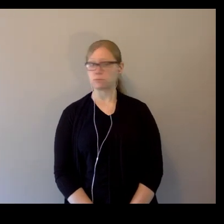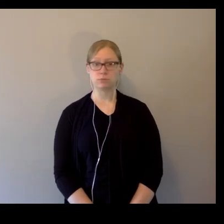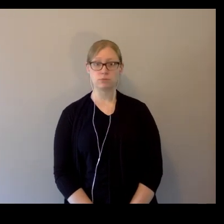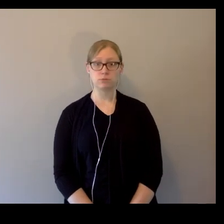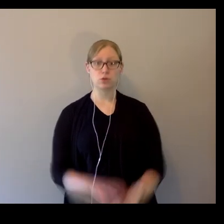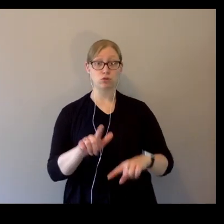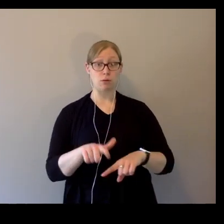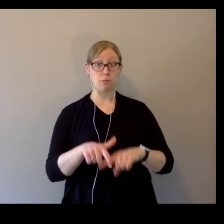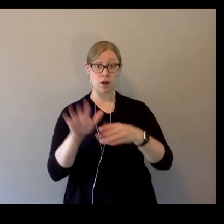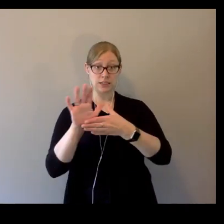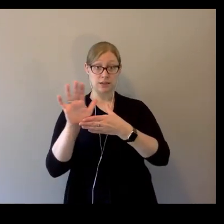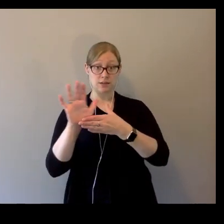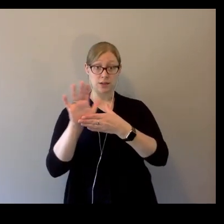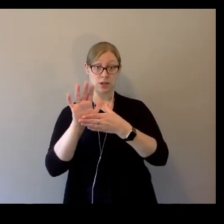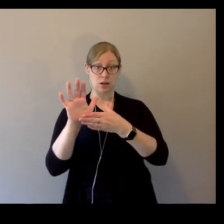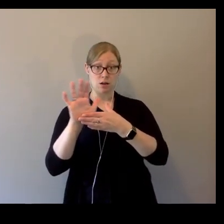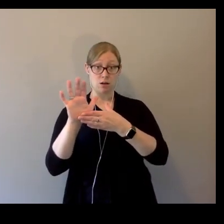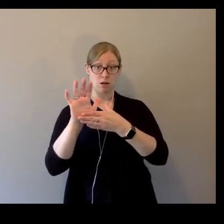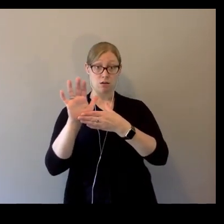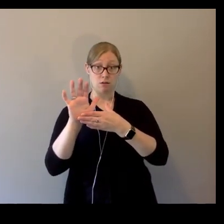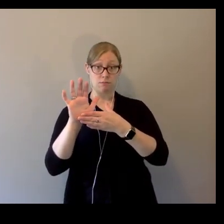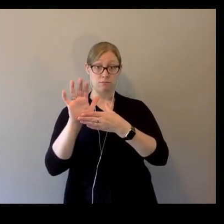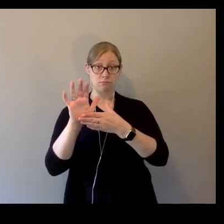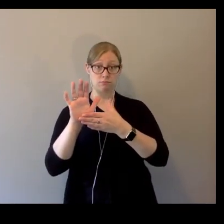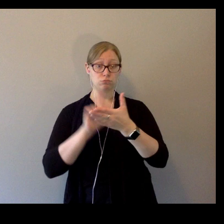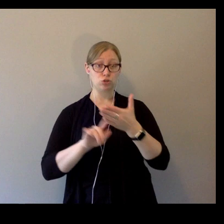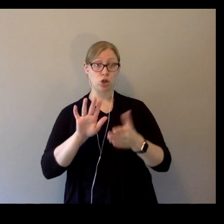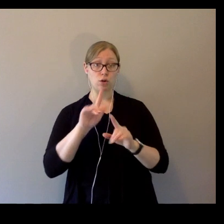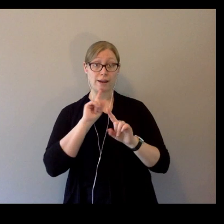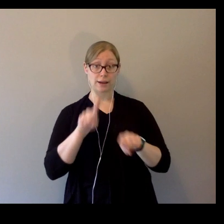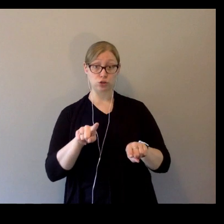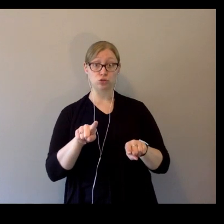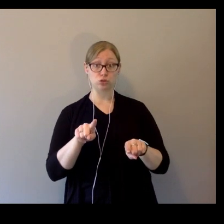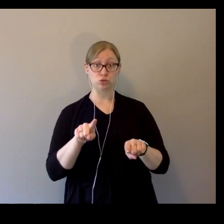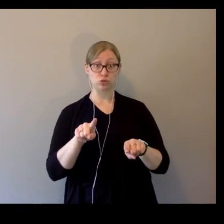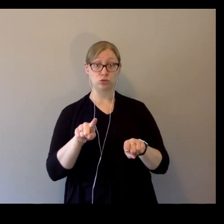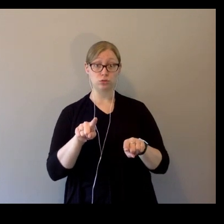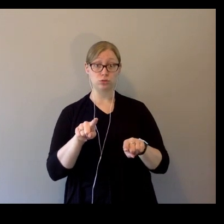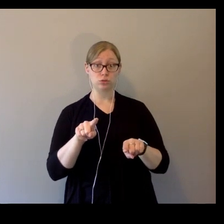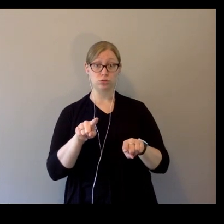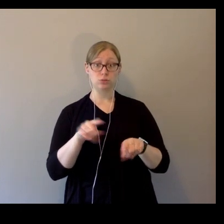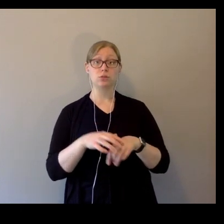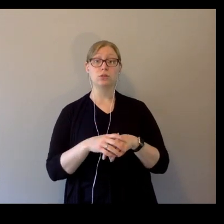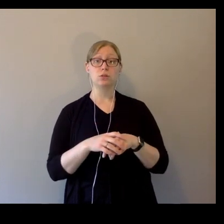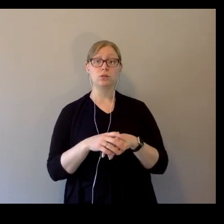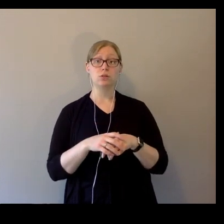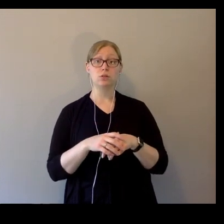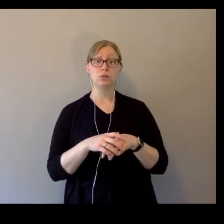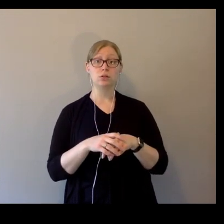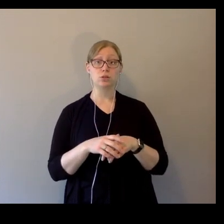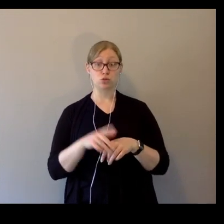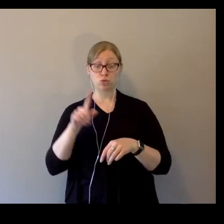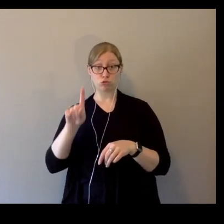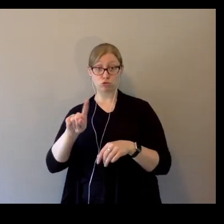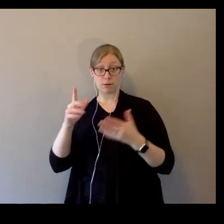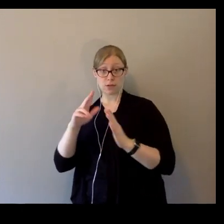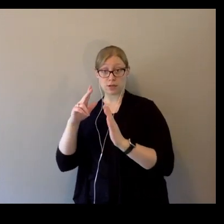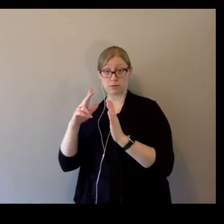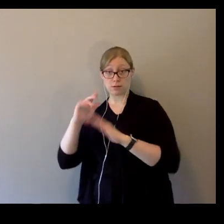and check your answer against mine. So this should have been set up in this manner so that you